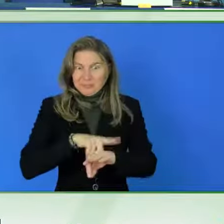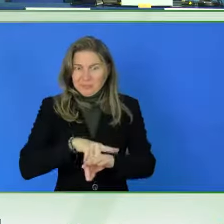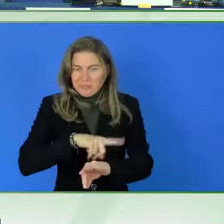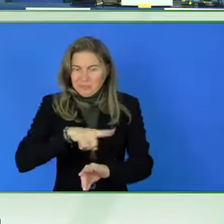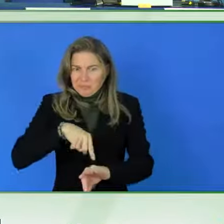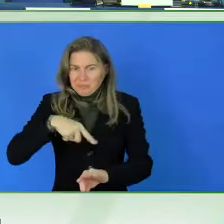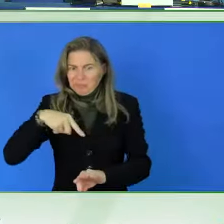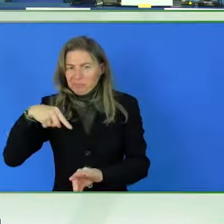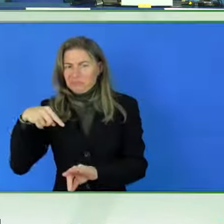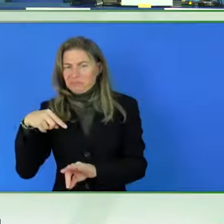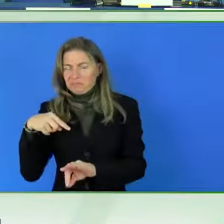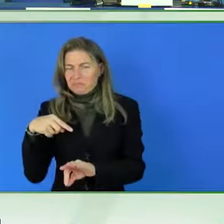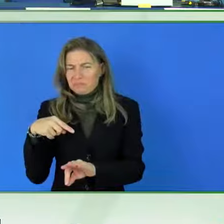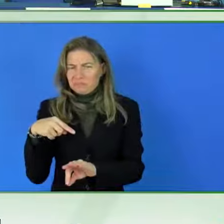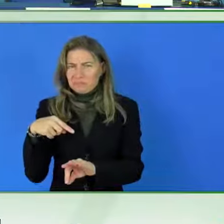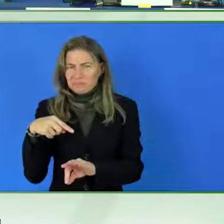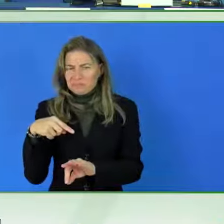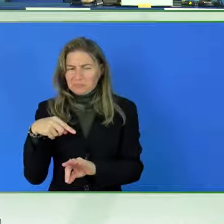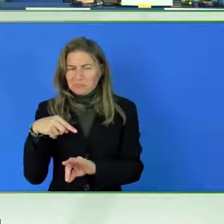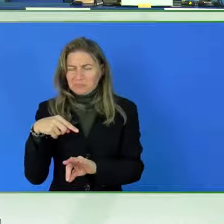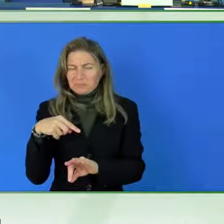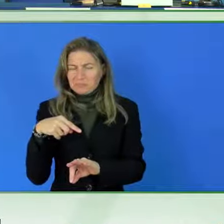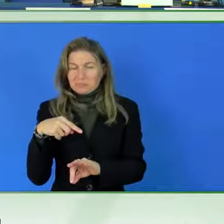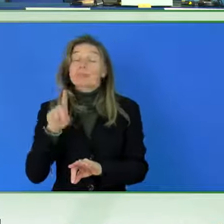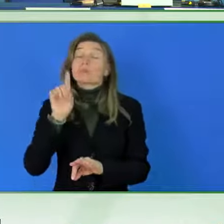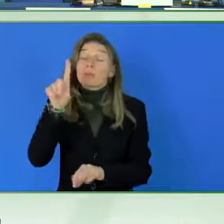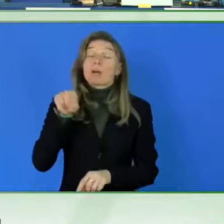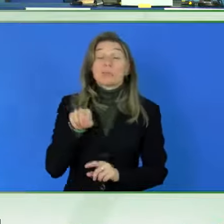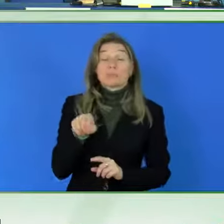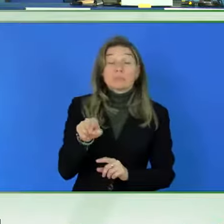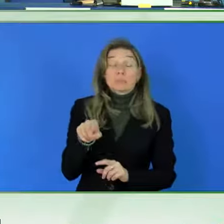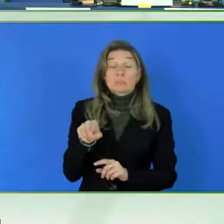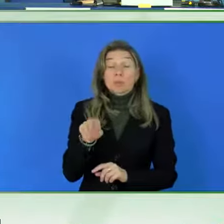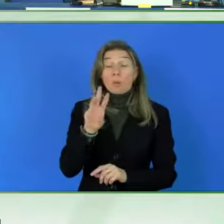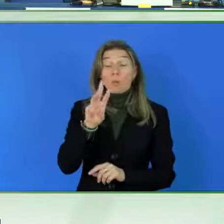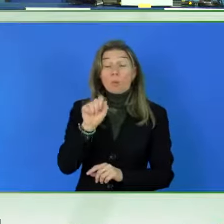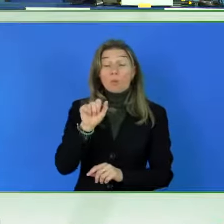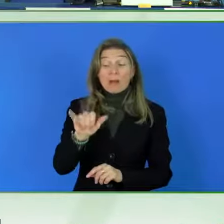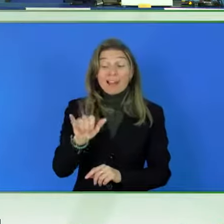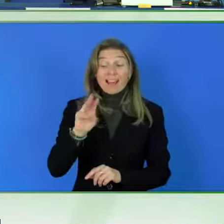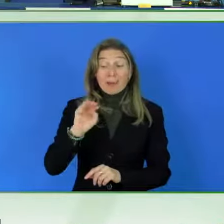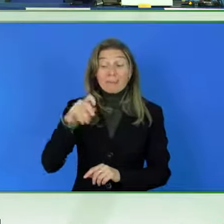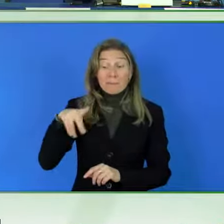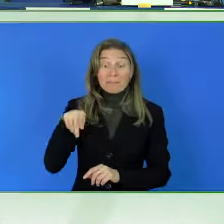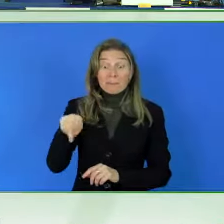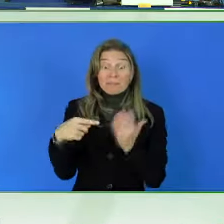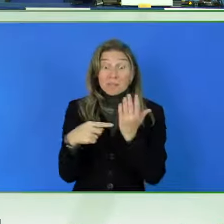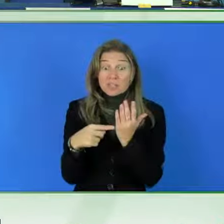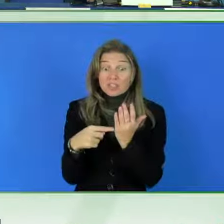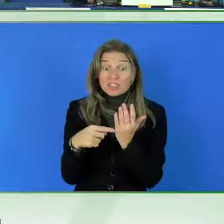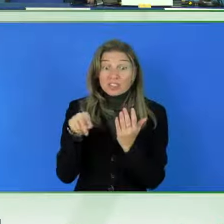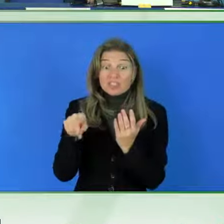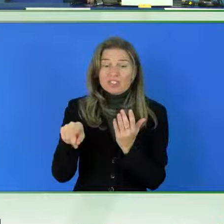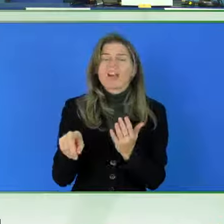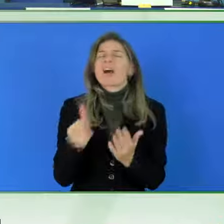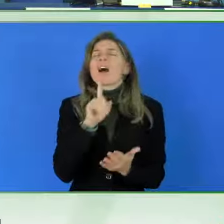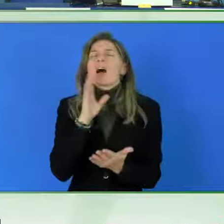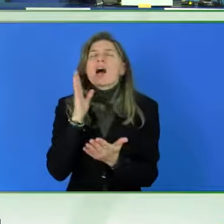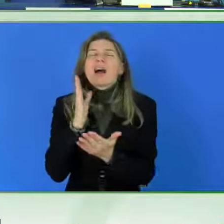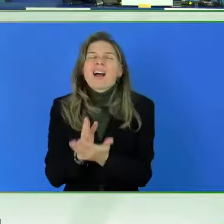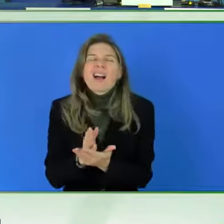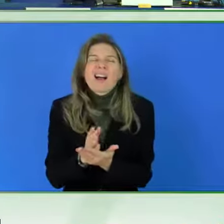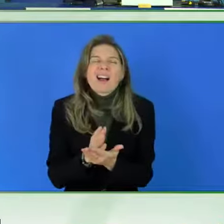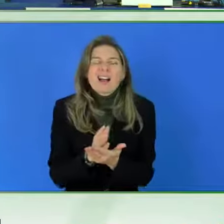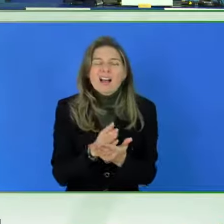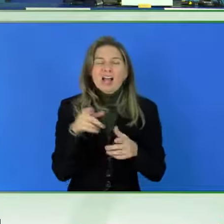Waymap technology is, to use its scientific name, is a piece of pedestrian dead reckoning.